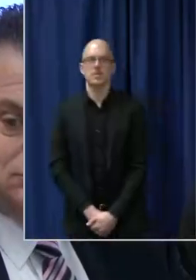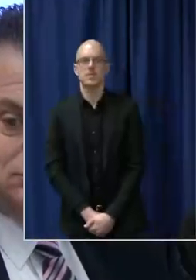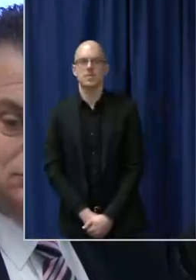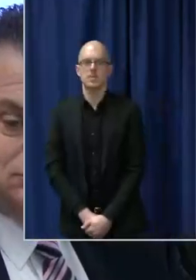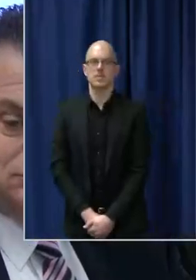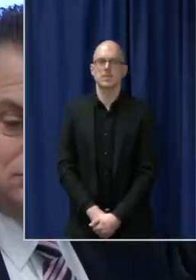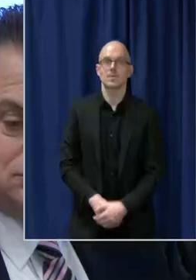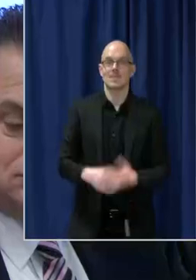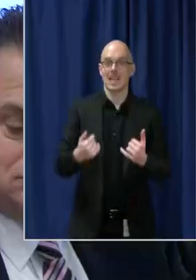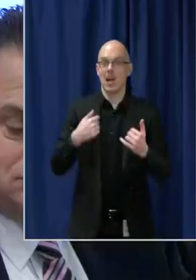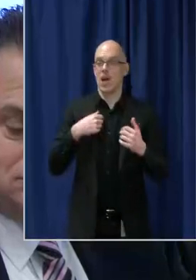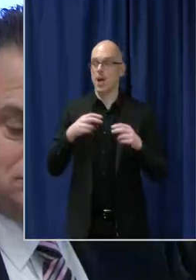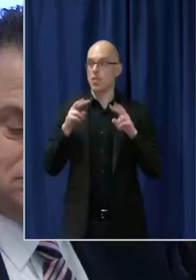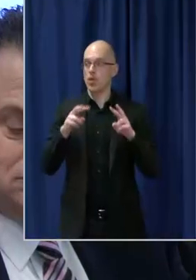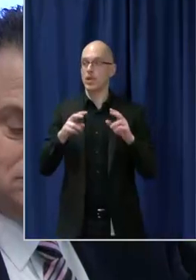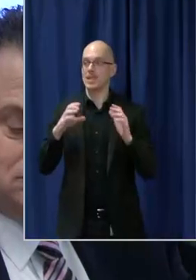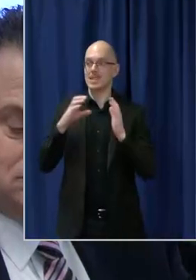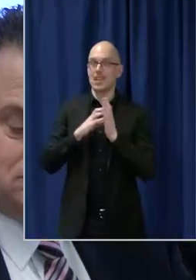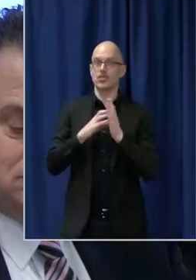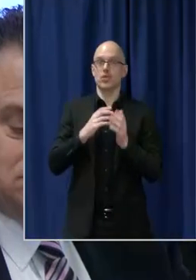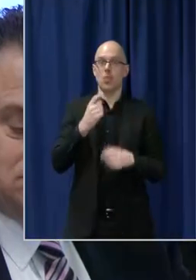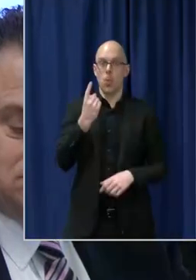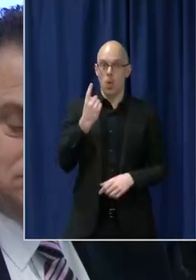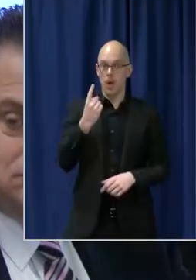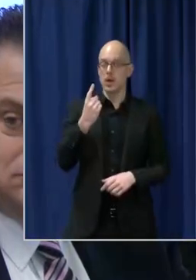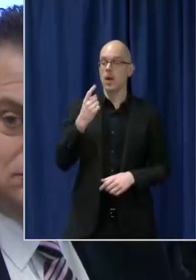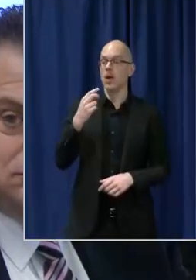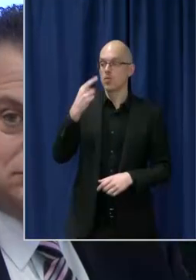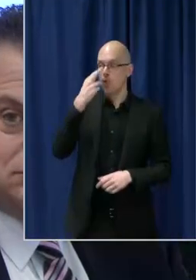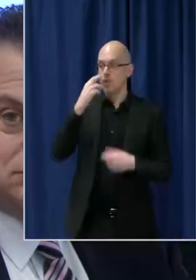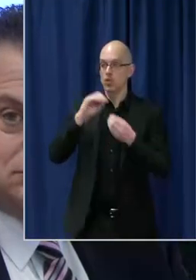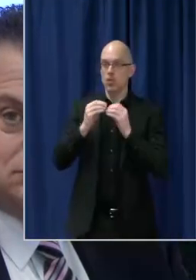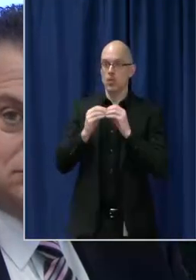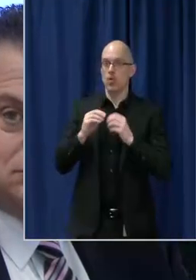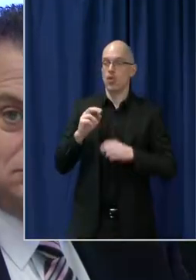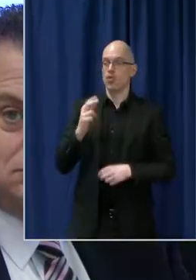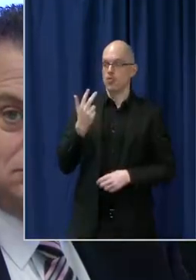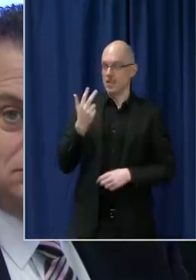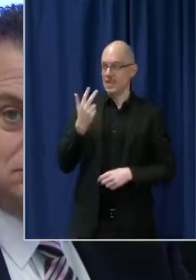Roman numeral 3, if you're following along in your document.